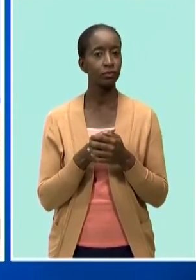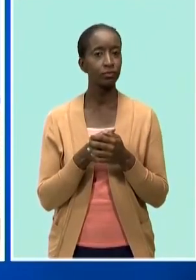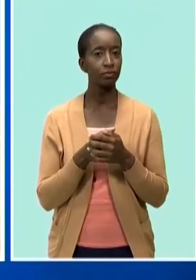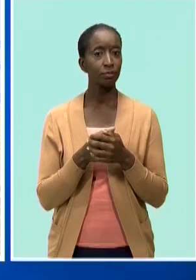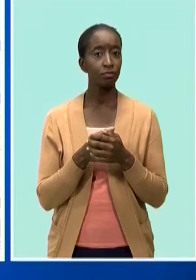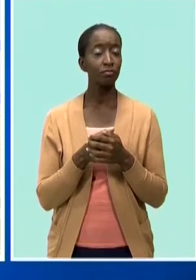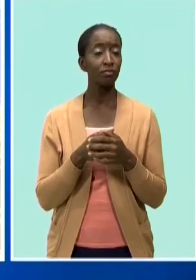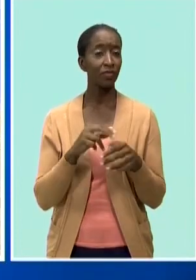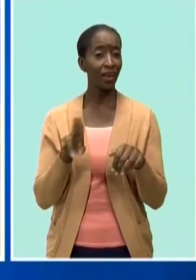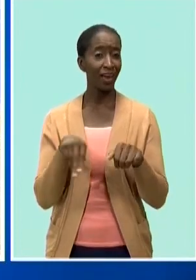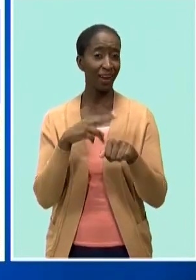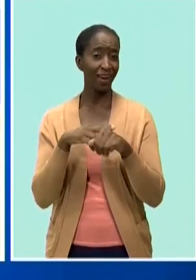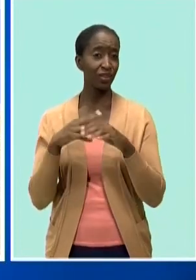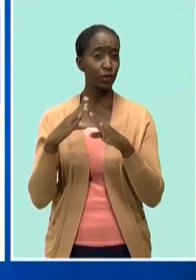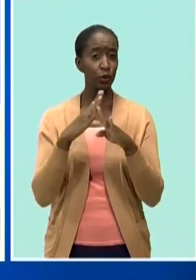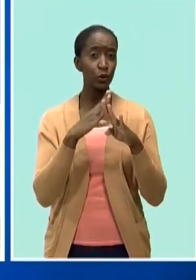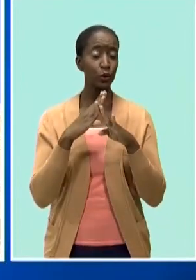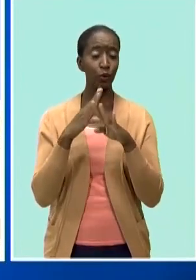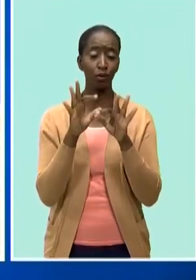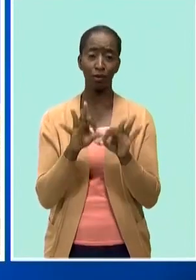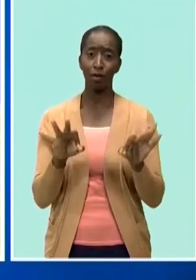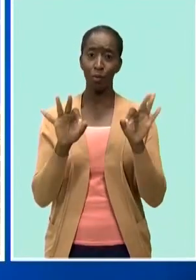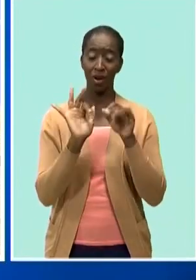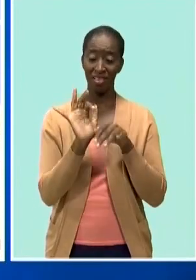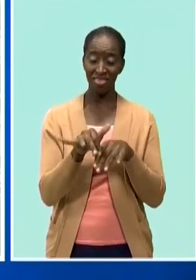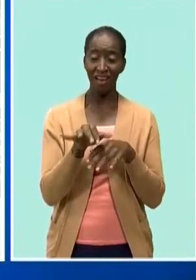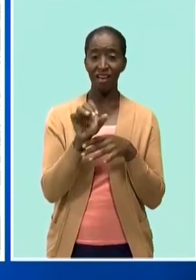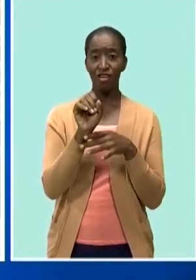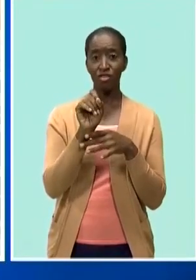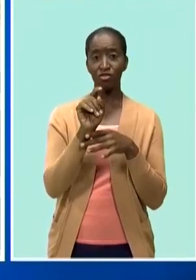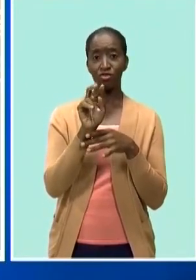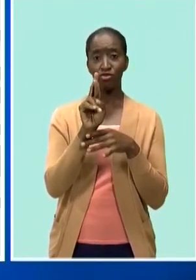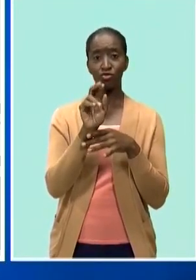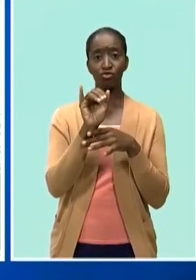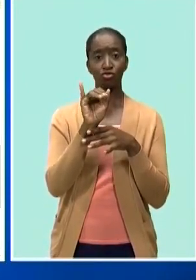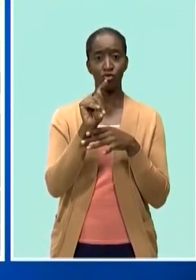interest to keep the Persian Gulf open, to keep the Strait of Hormuz open. But as